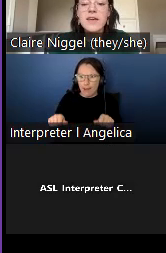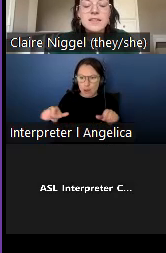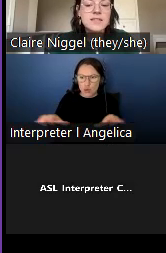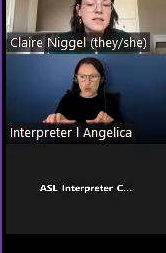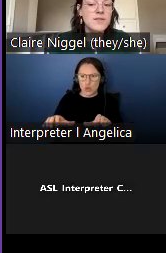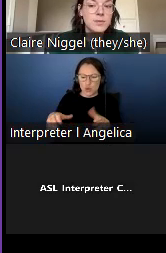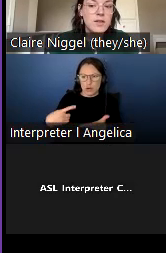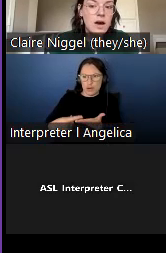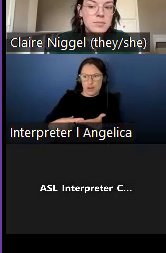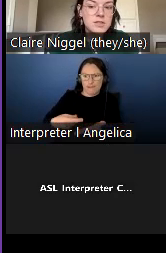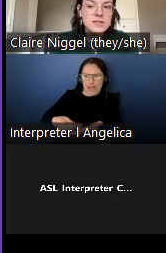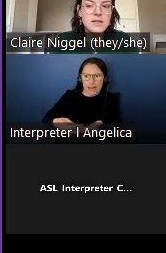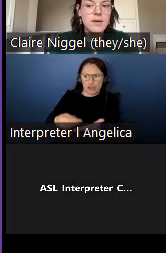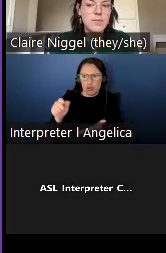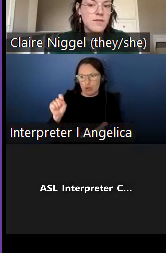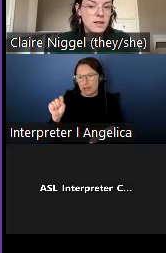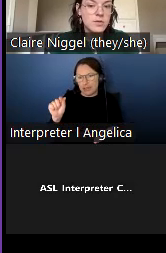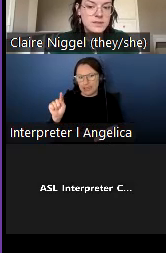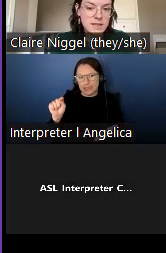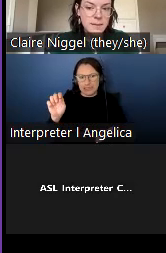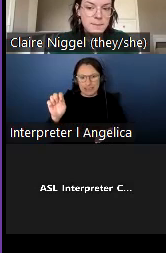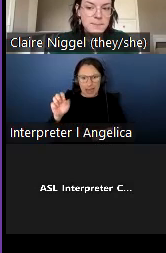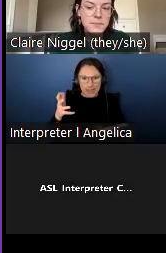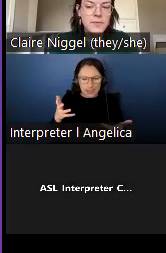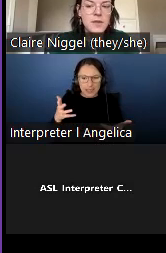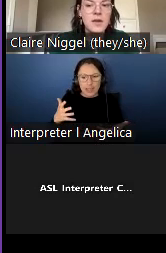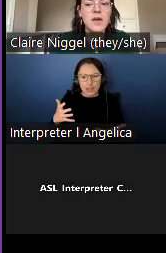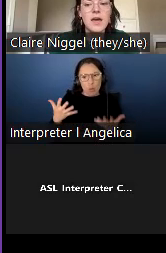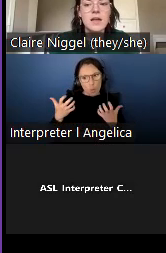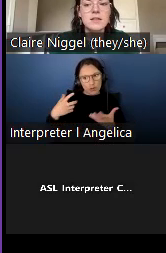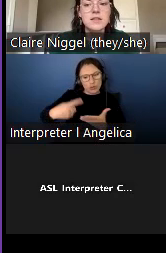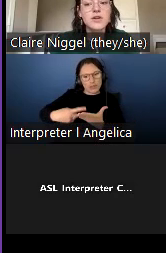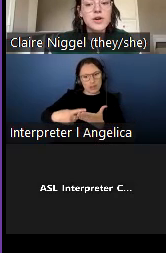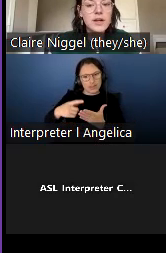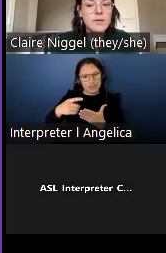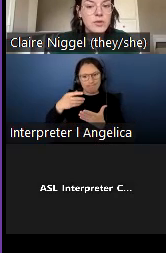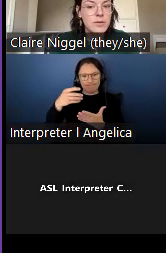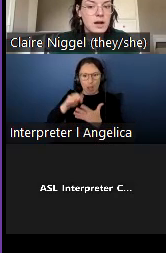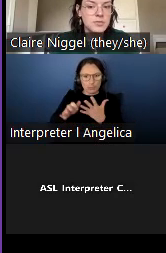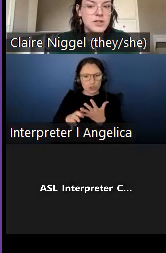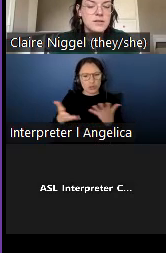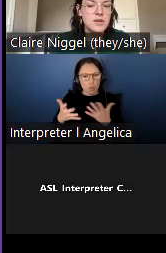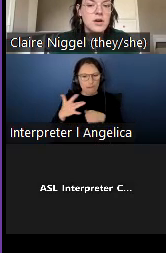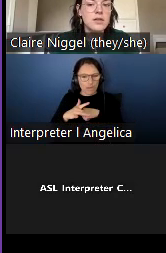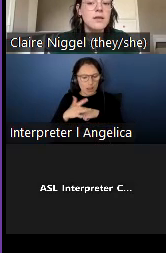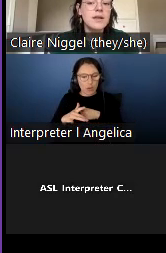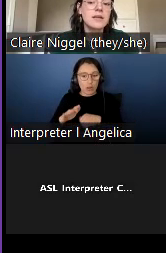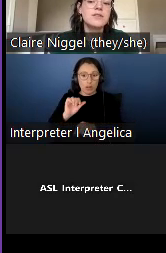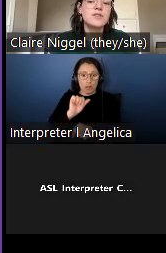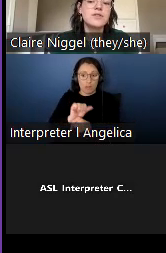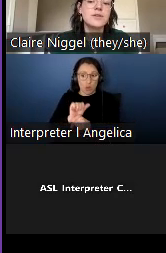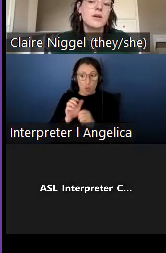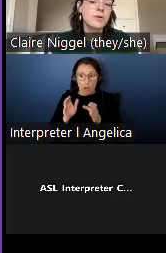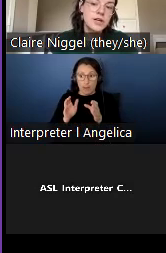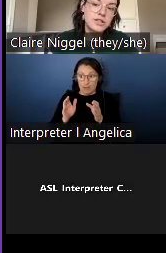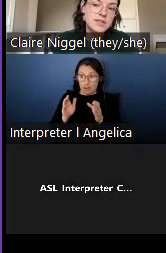They would like to discuss family law options that might be available to them. And their current employment options are limited